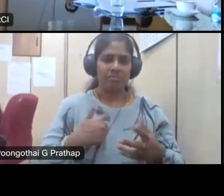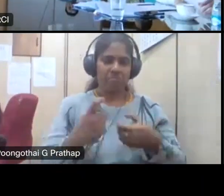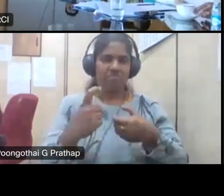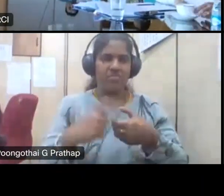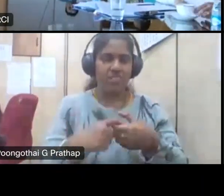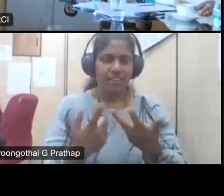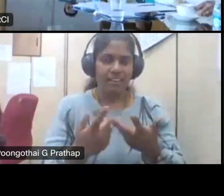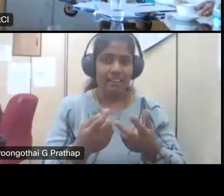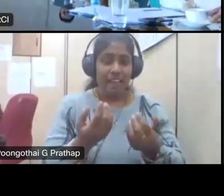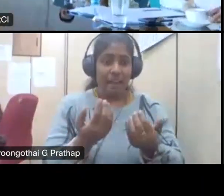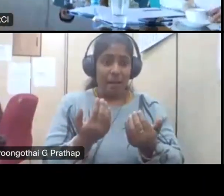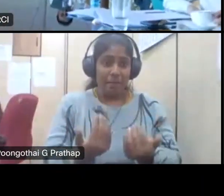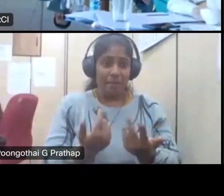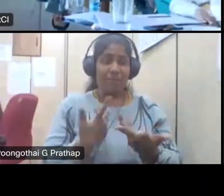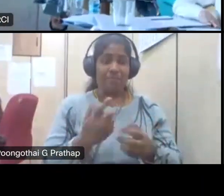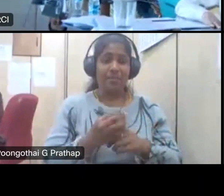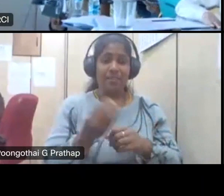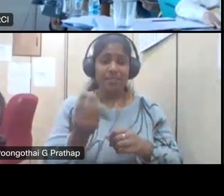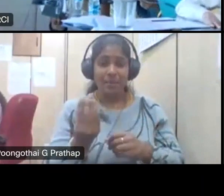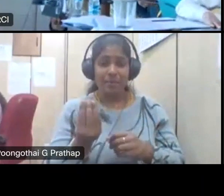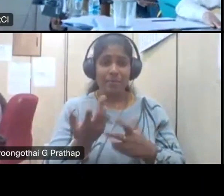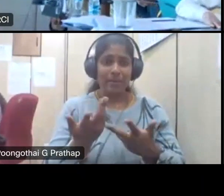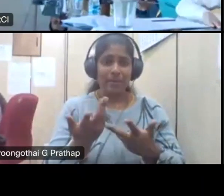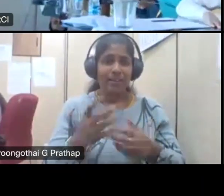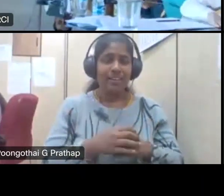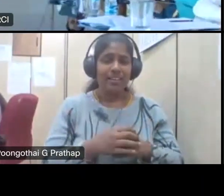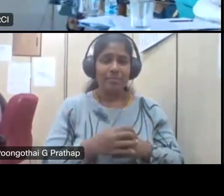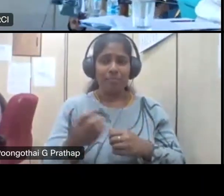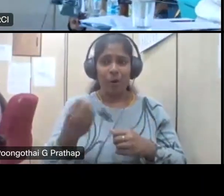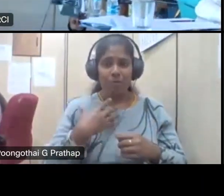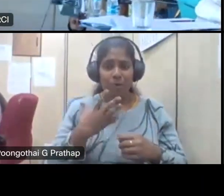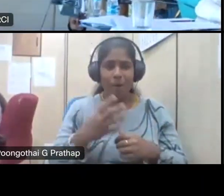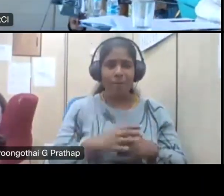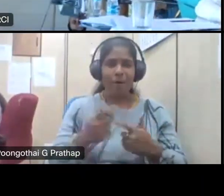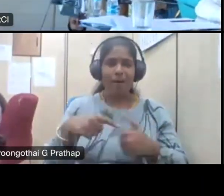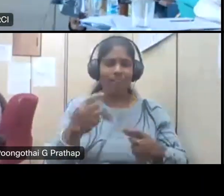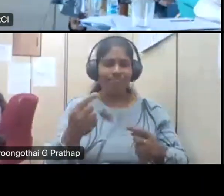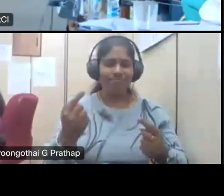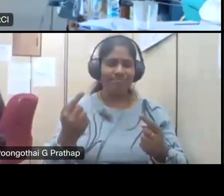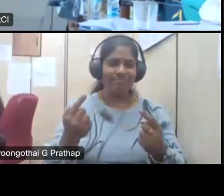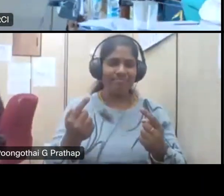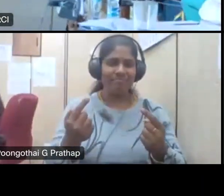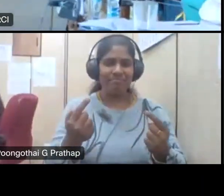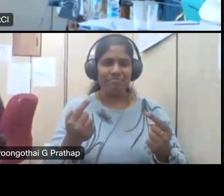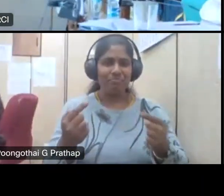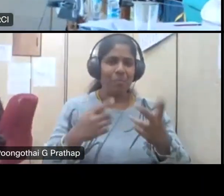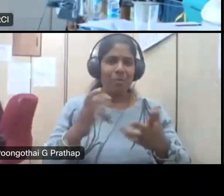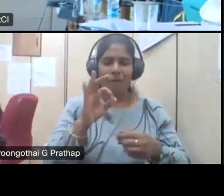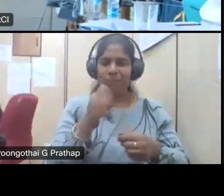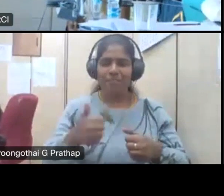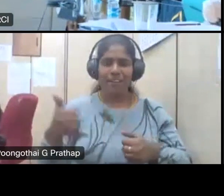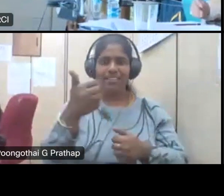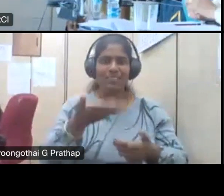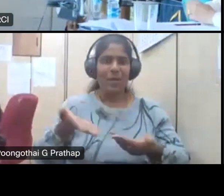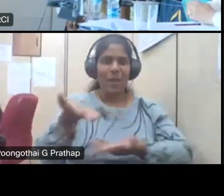I got a summary of what was being said or debated from all my officers. In